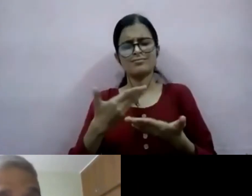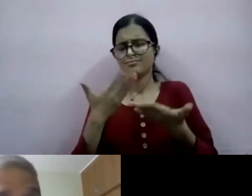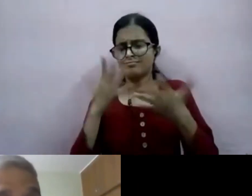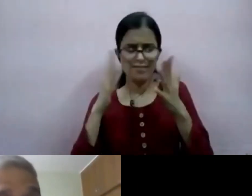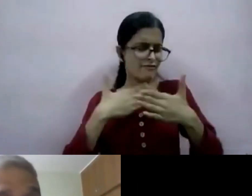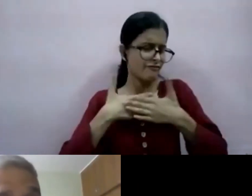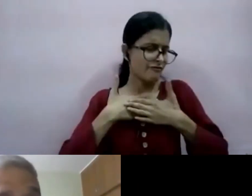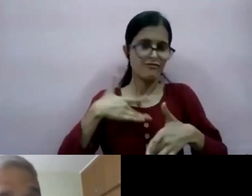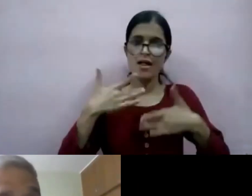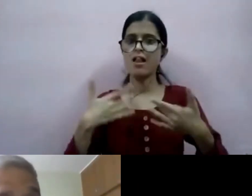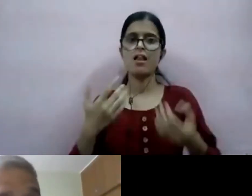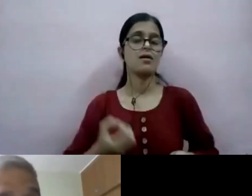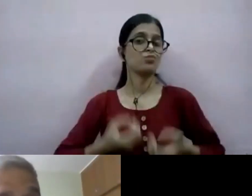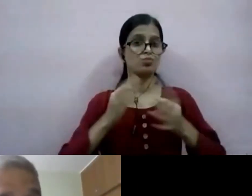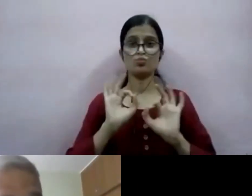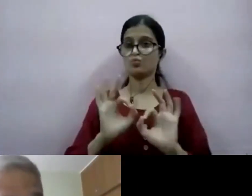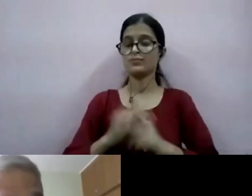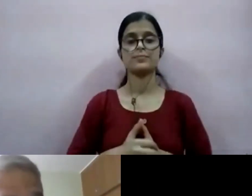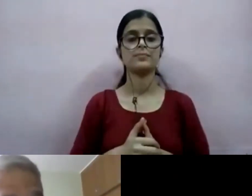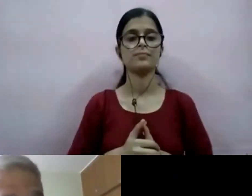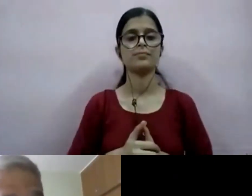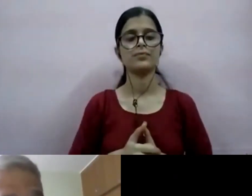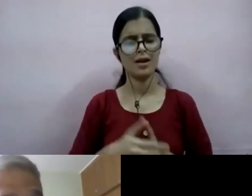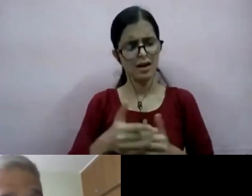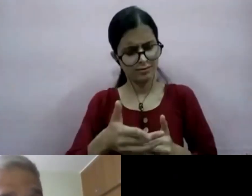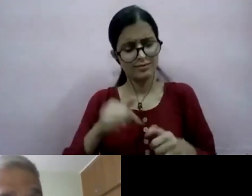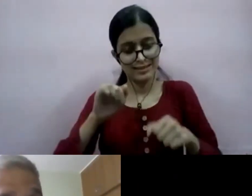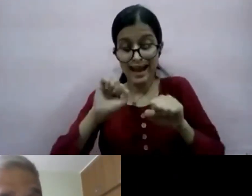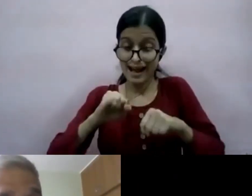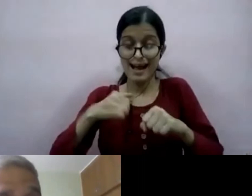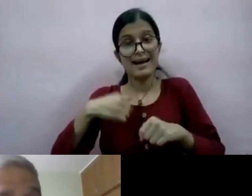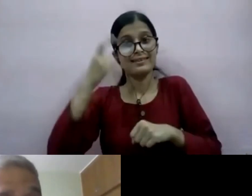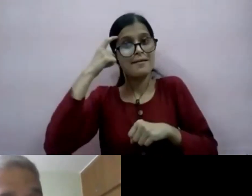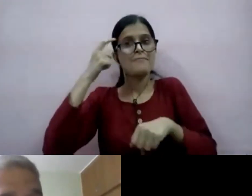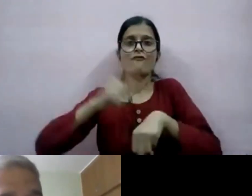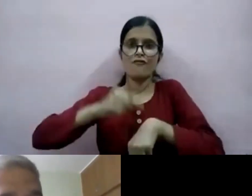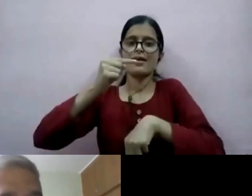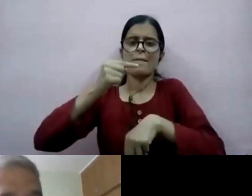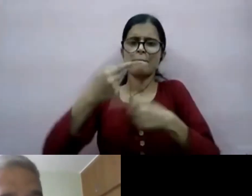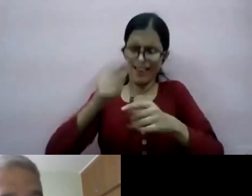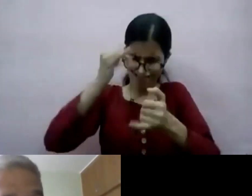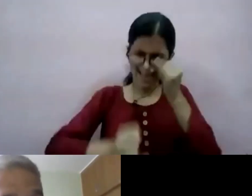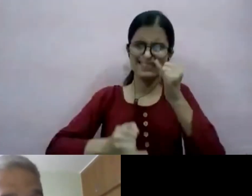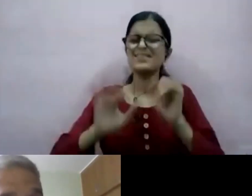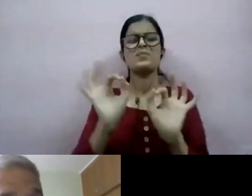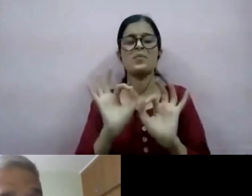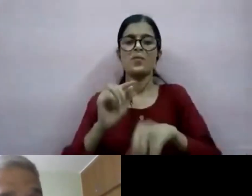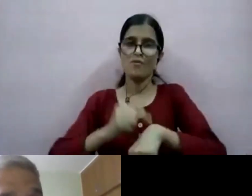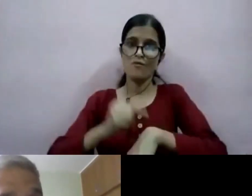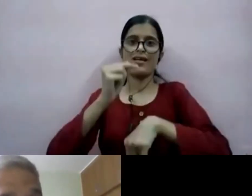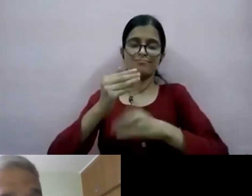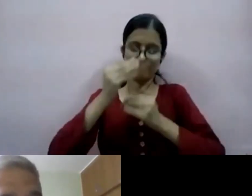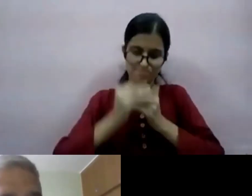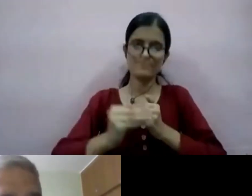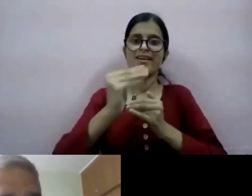I hope that this is definitely the first time, but not the last time that you have with us. We really